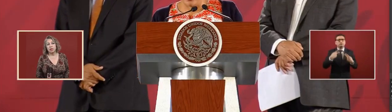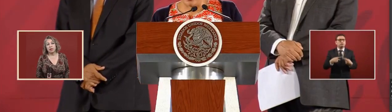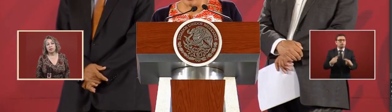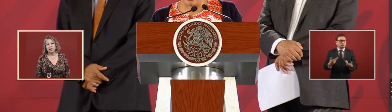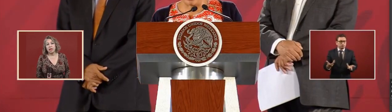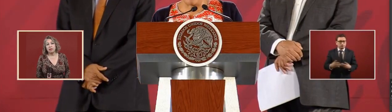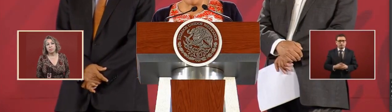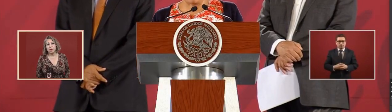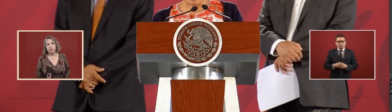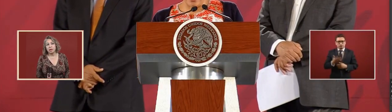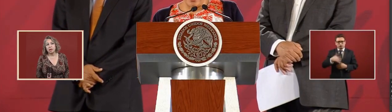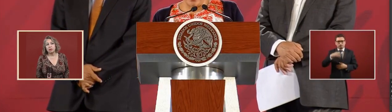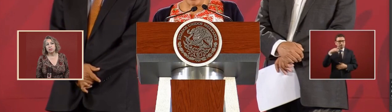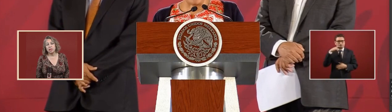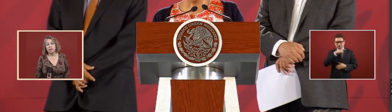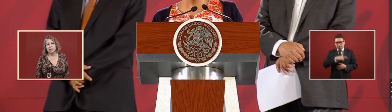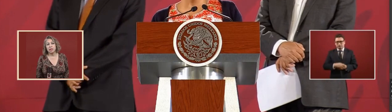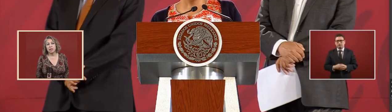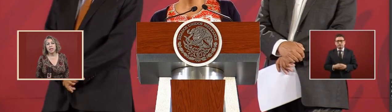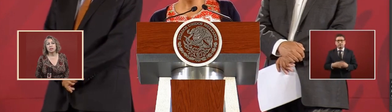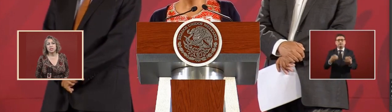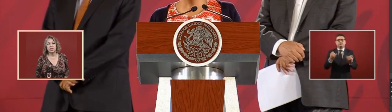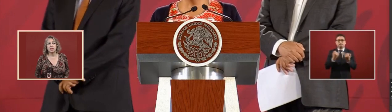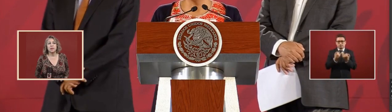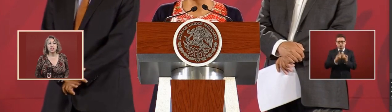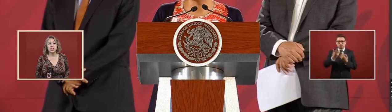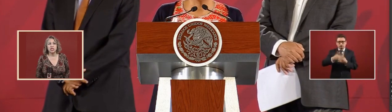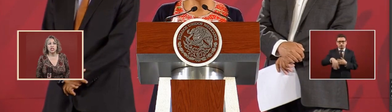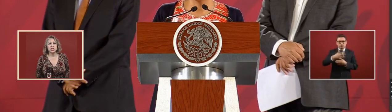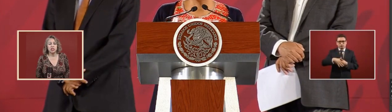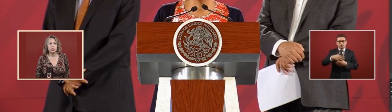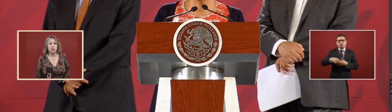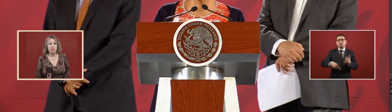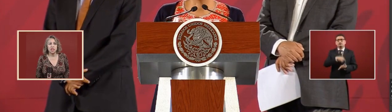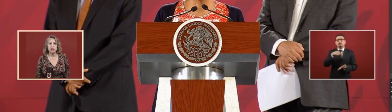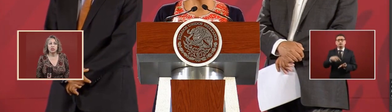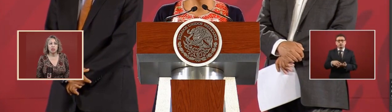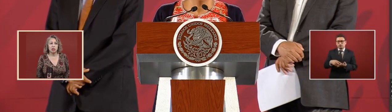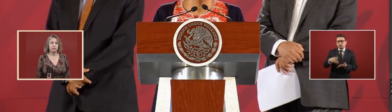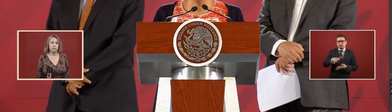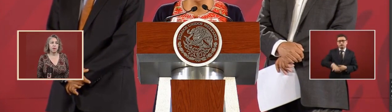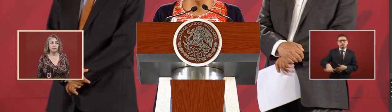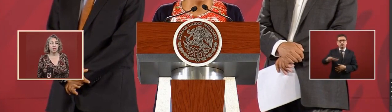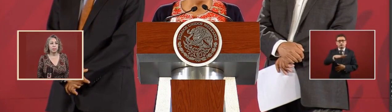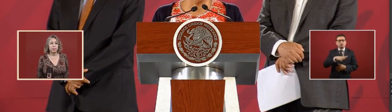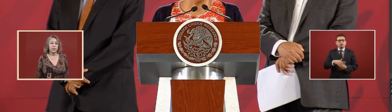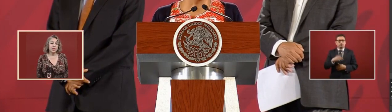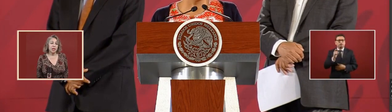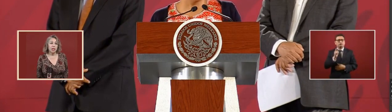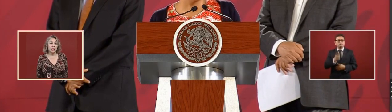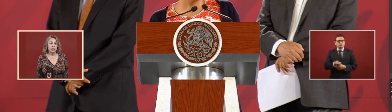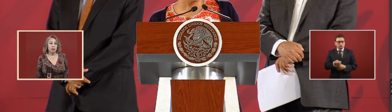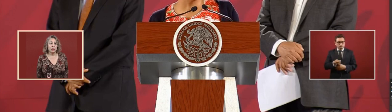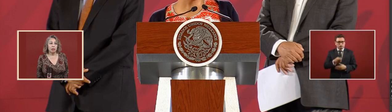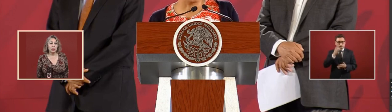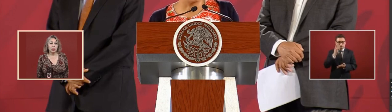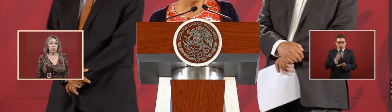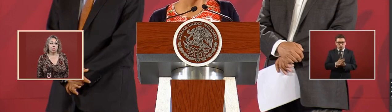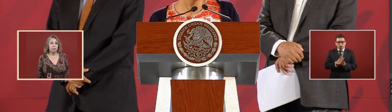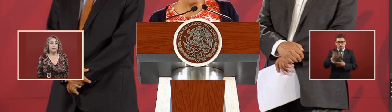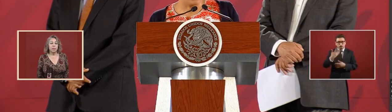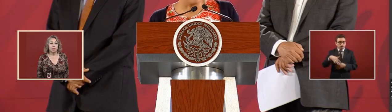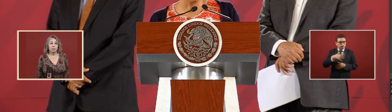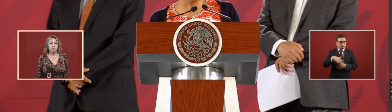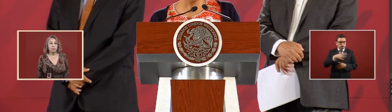so they have been using the legal system and judges to continue to look for people. No es exclusivamente